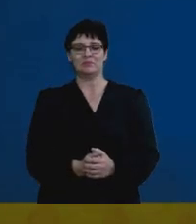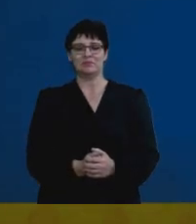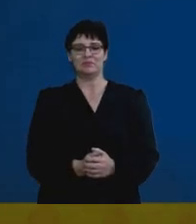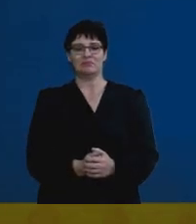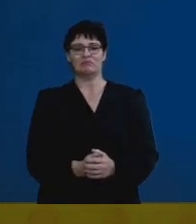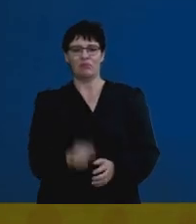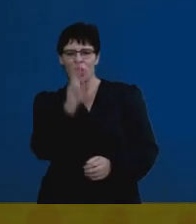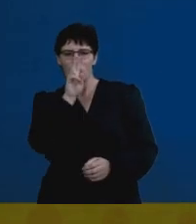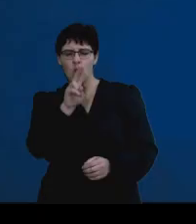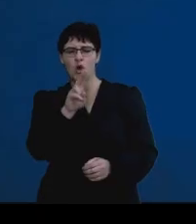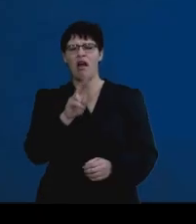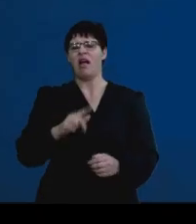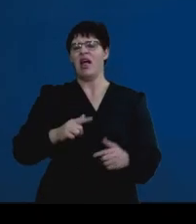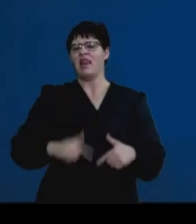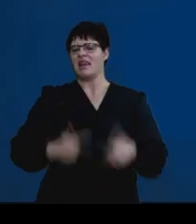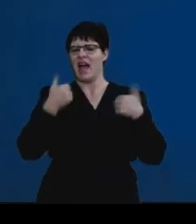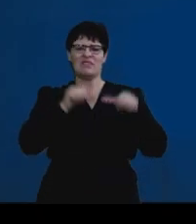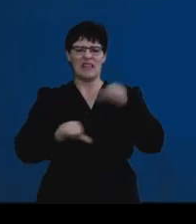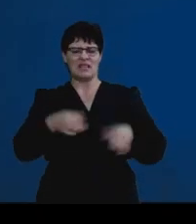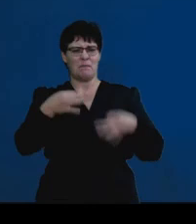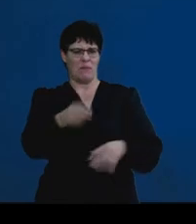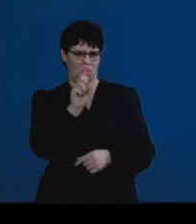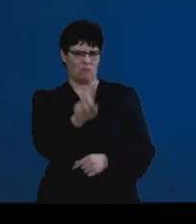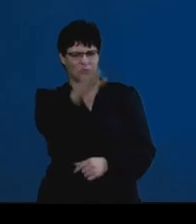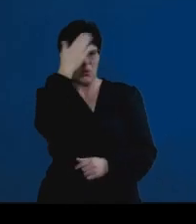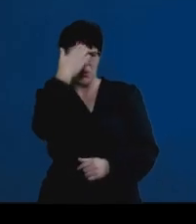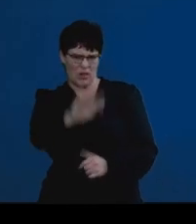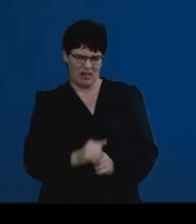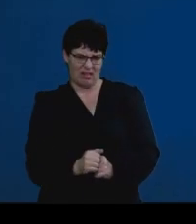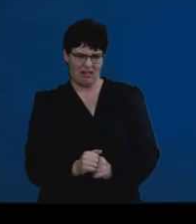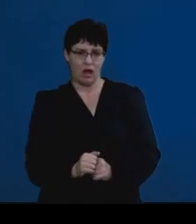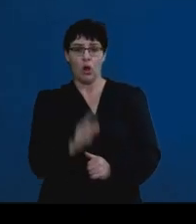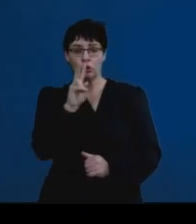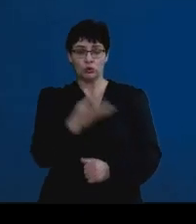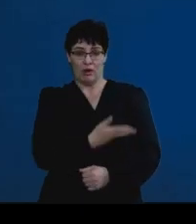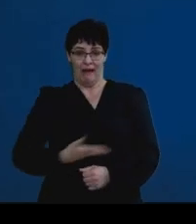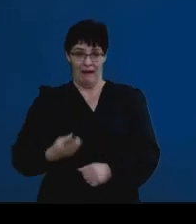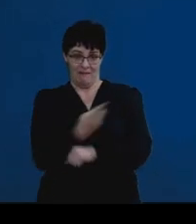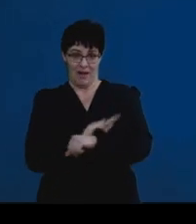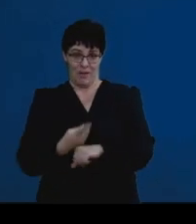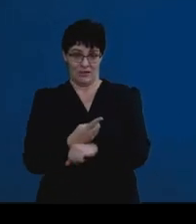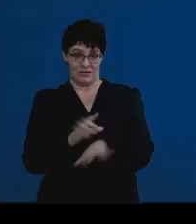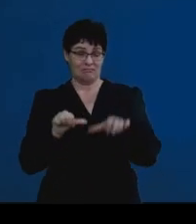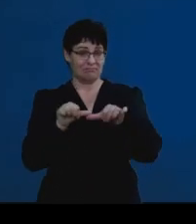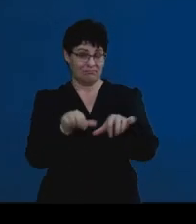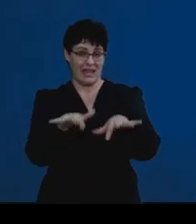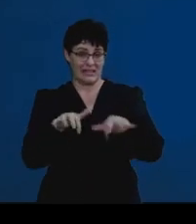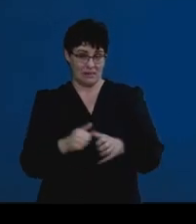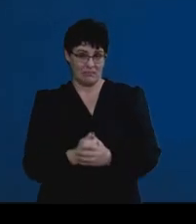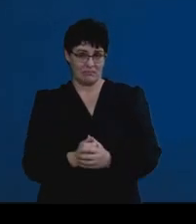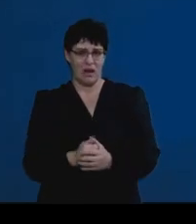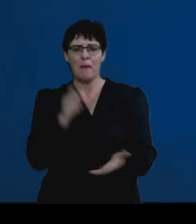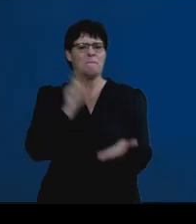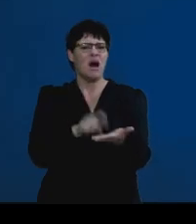When we look at Life Science Paper 1, we know that this is a 2.5-hour exam. It is 150